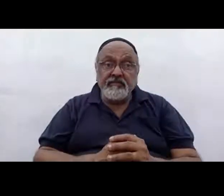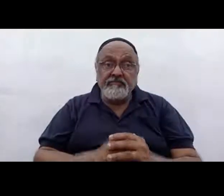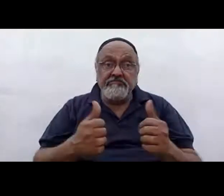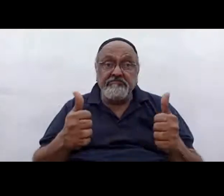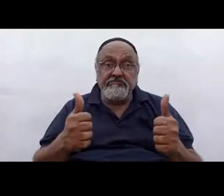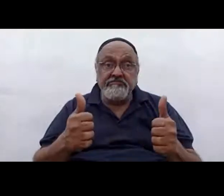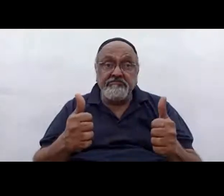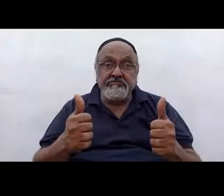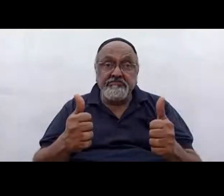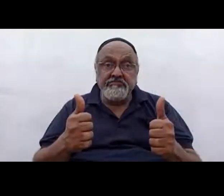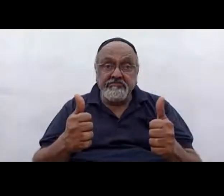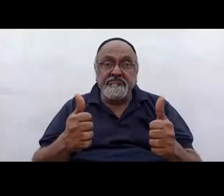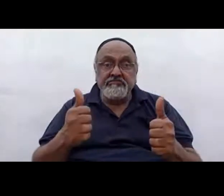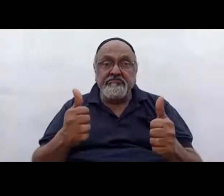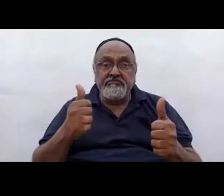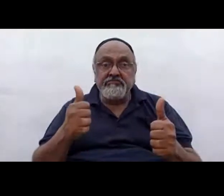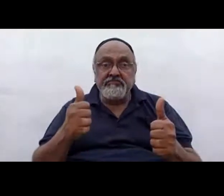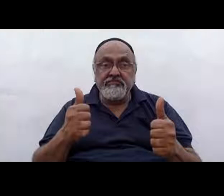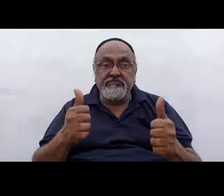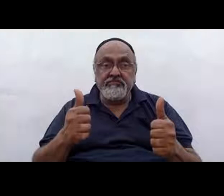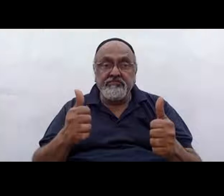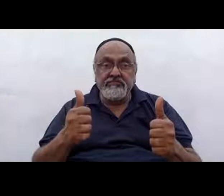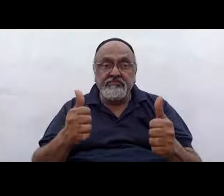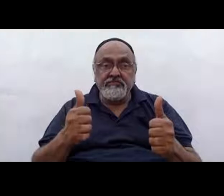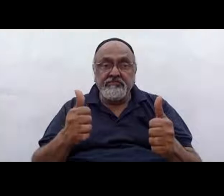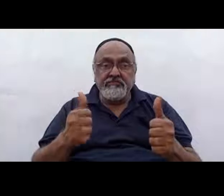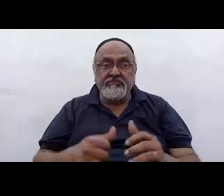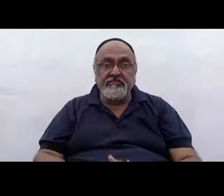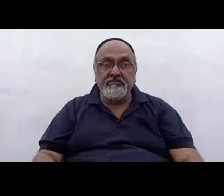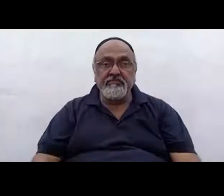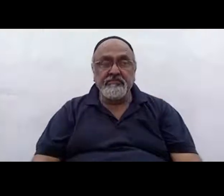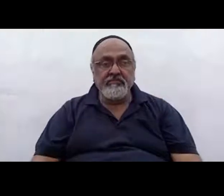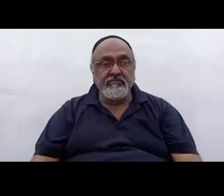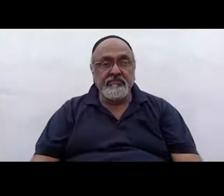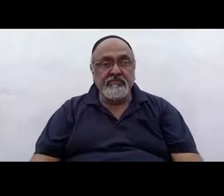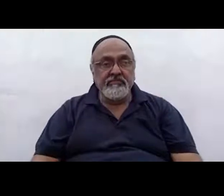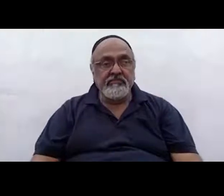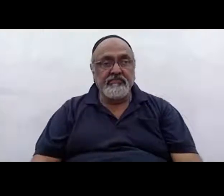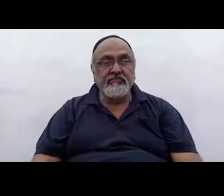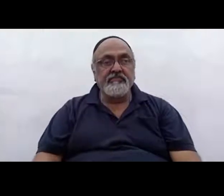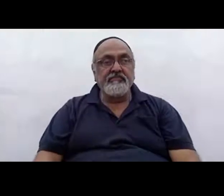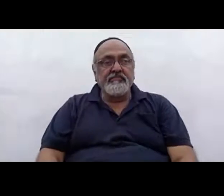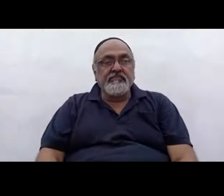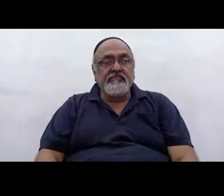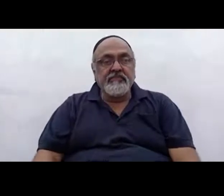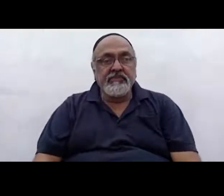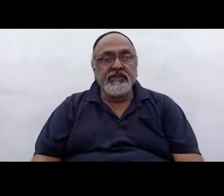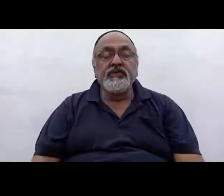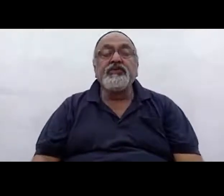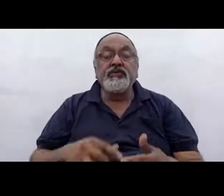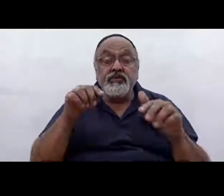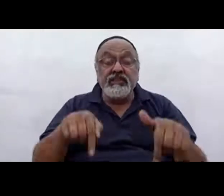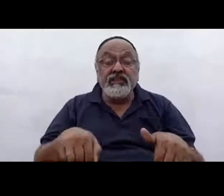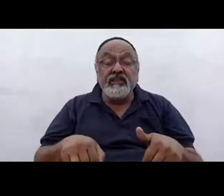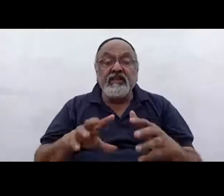Yes. Yes, ma'am. Okay, thank you. So in today's class, we